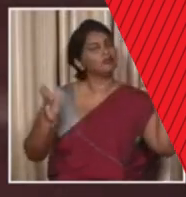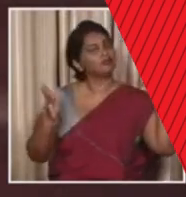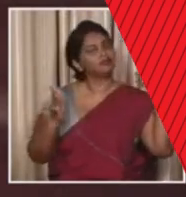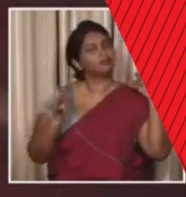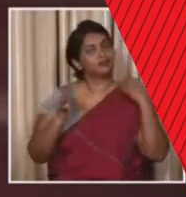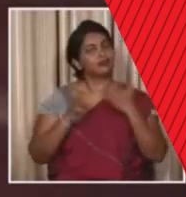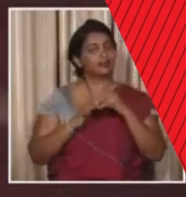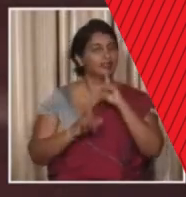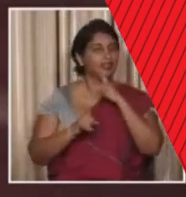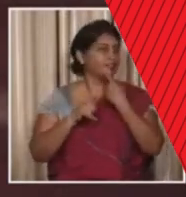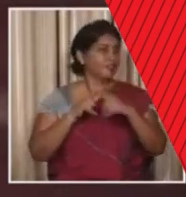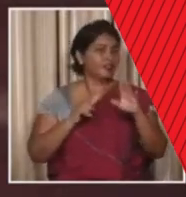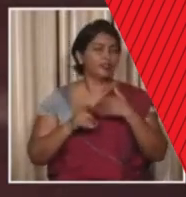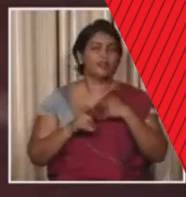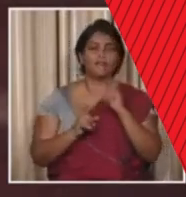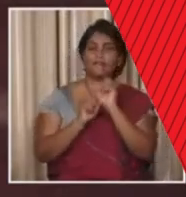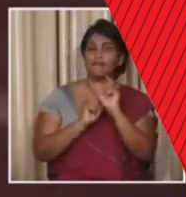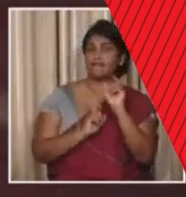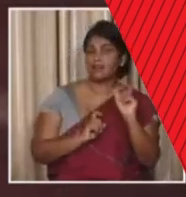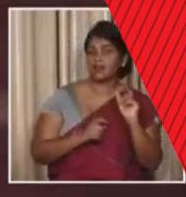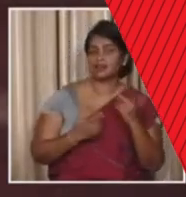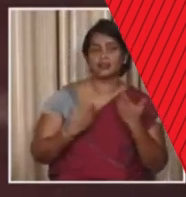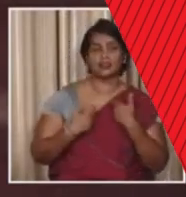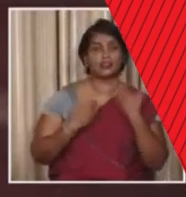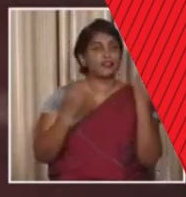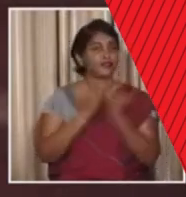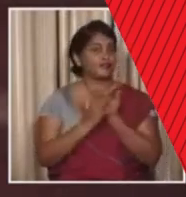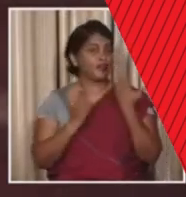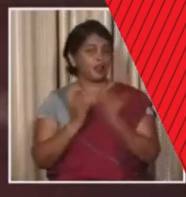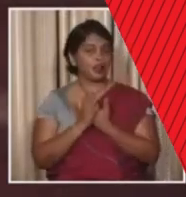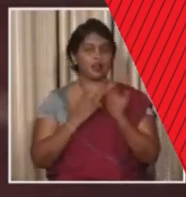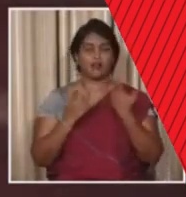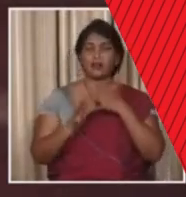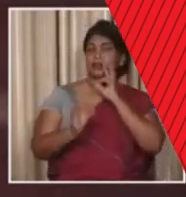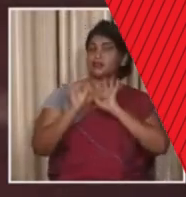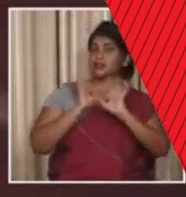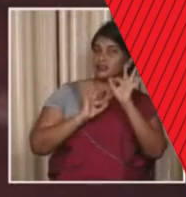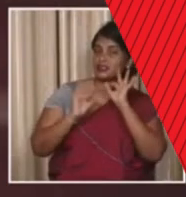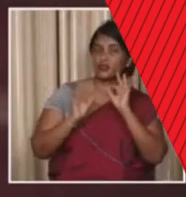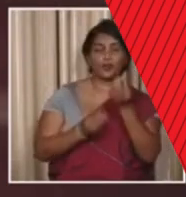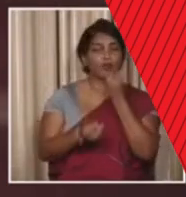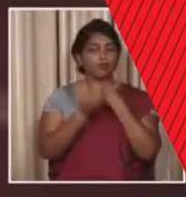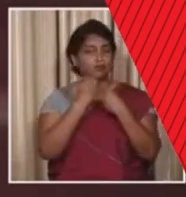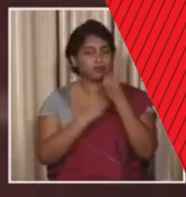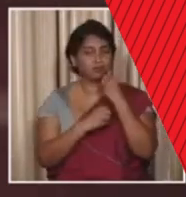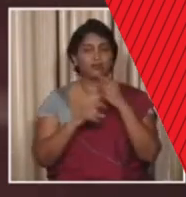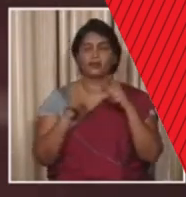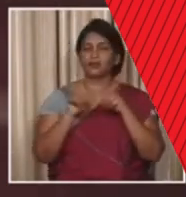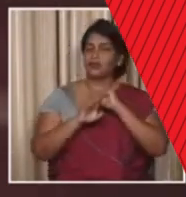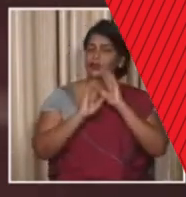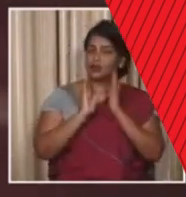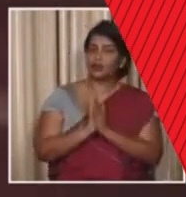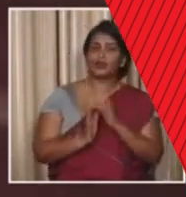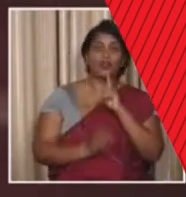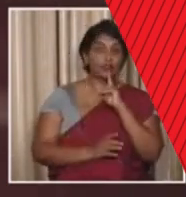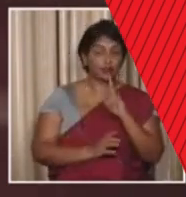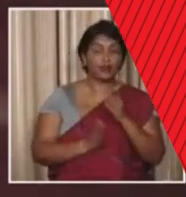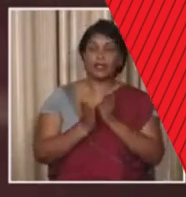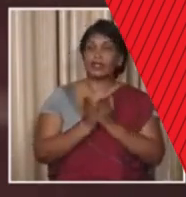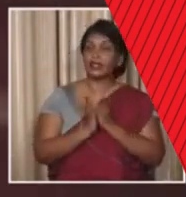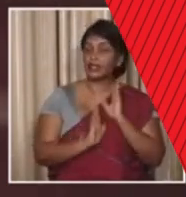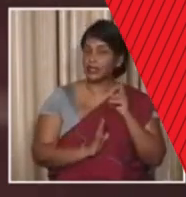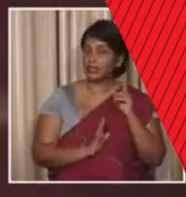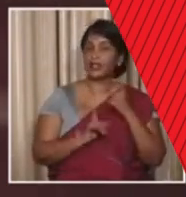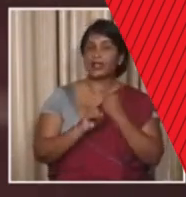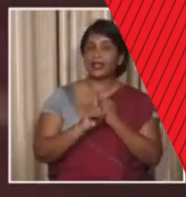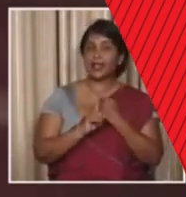music, our film industry, our food, especially in Kerala, you call it up, we call it up.